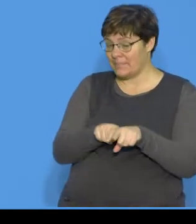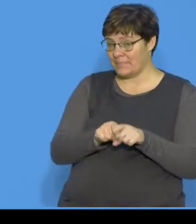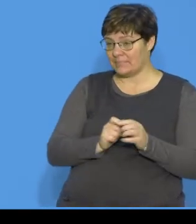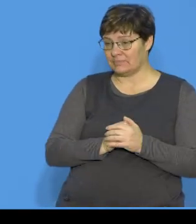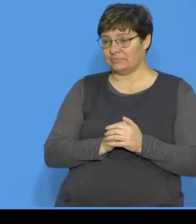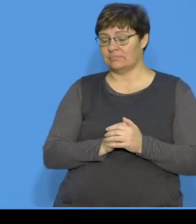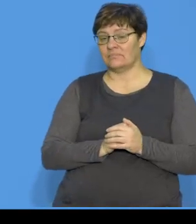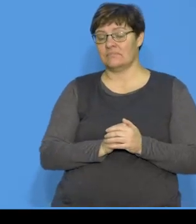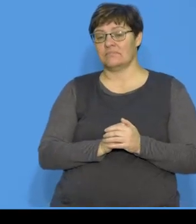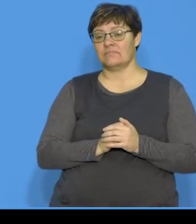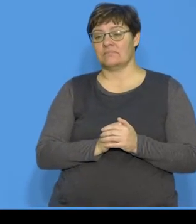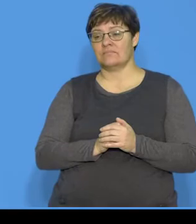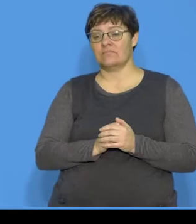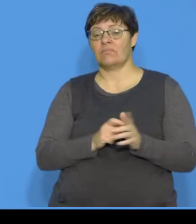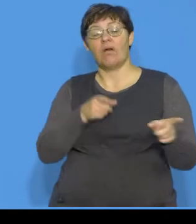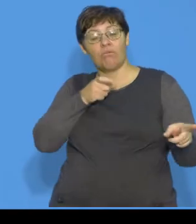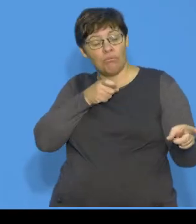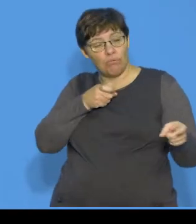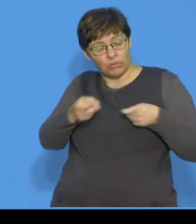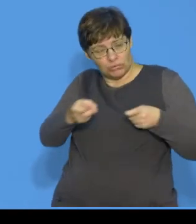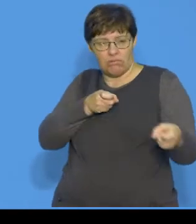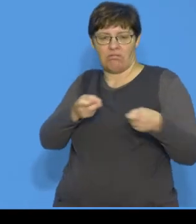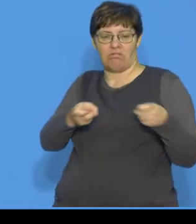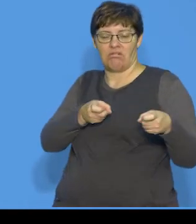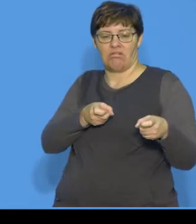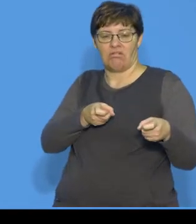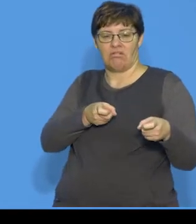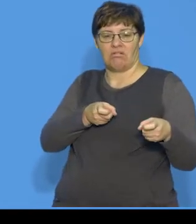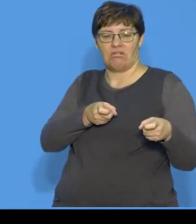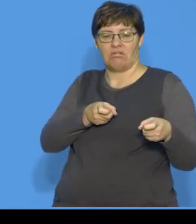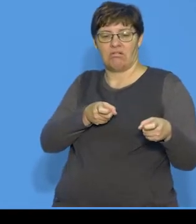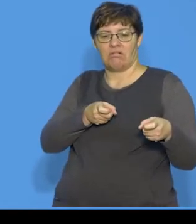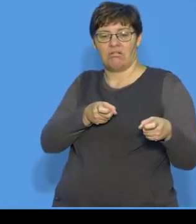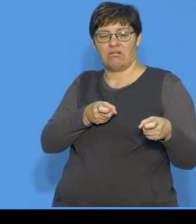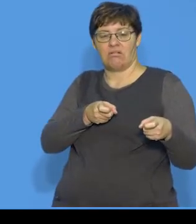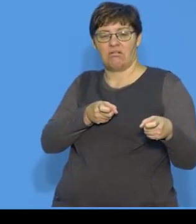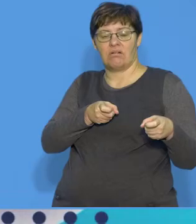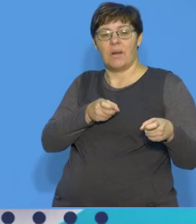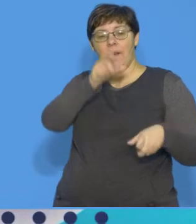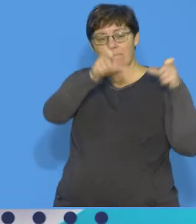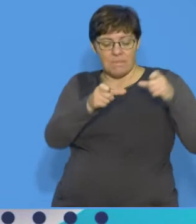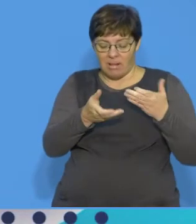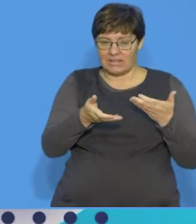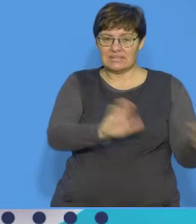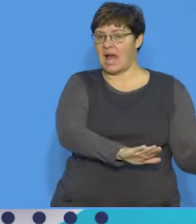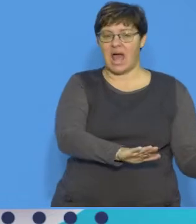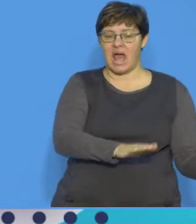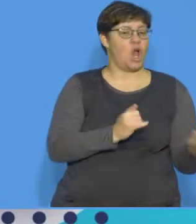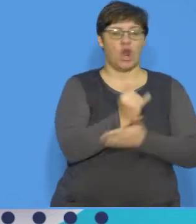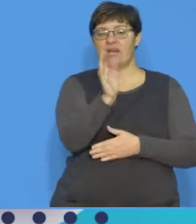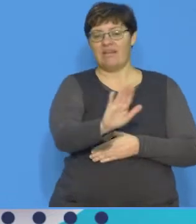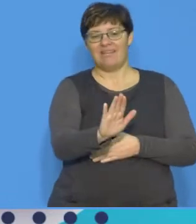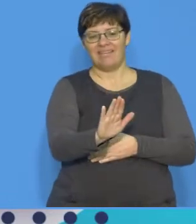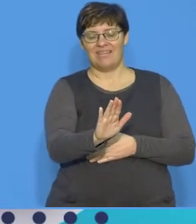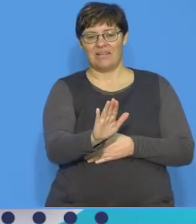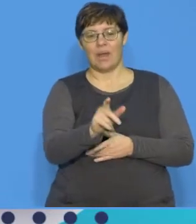into this idea, the control of mortality. We can now make